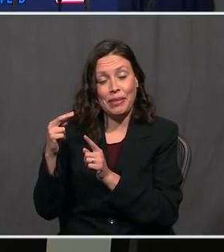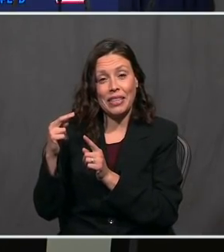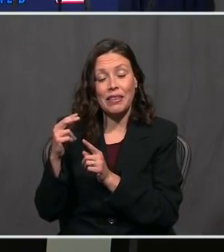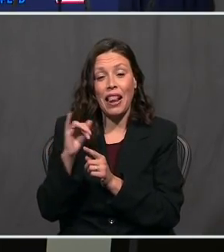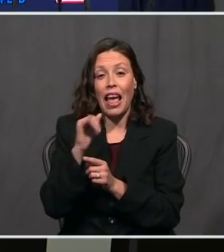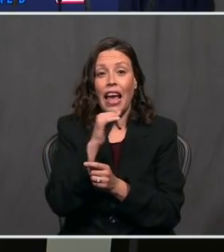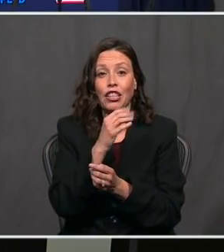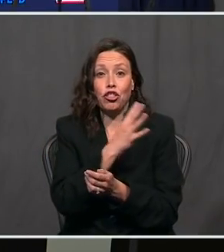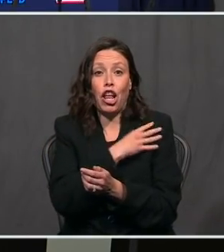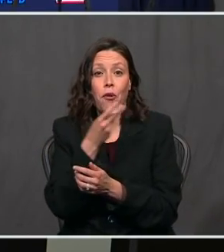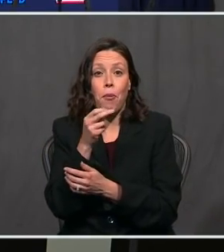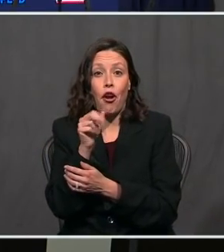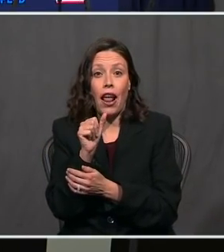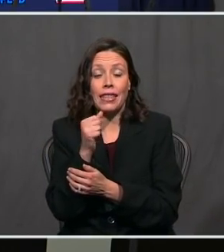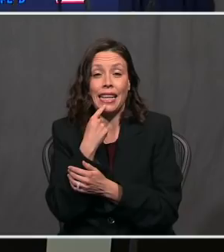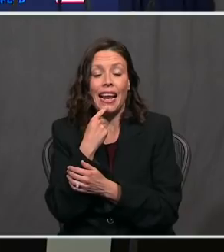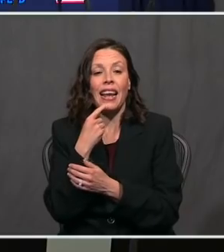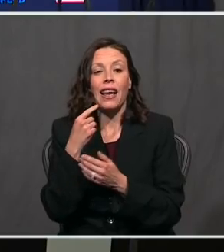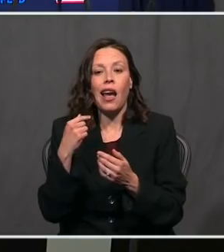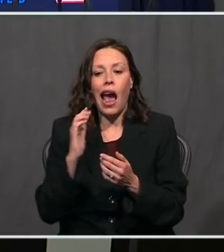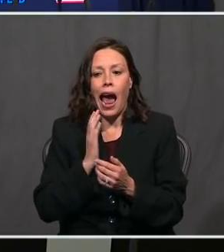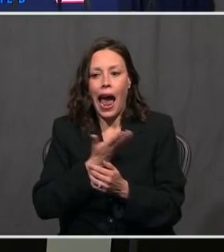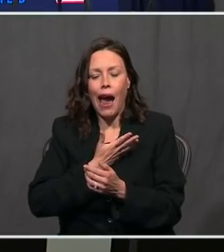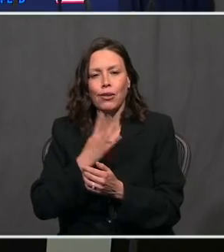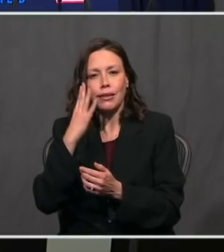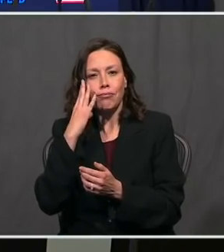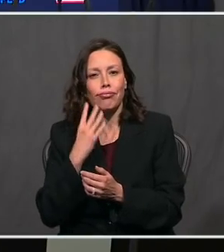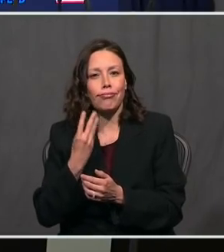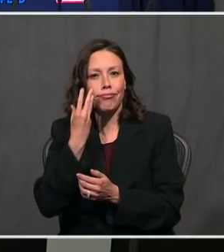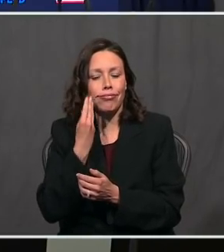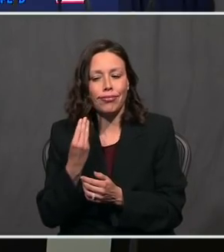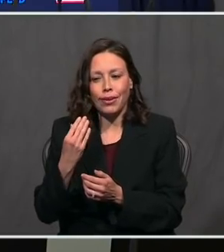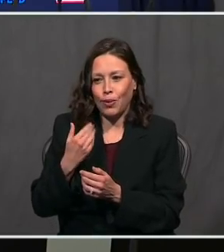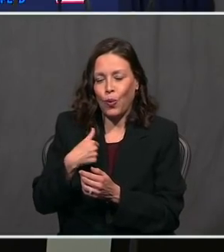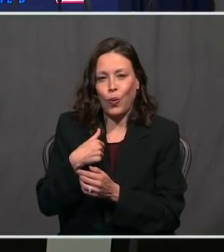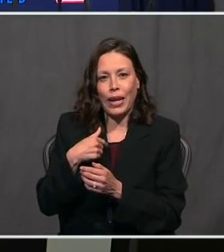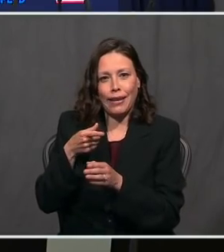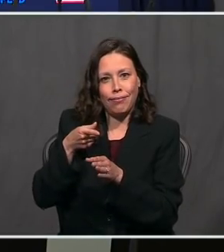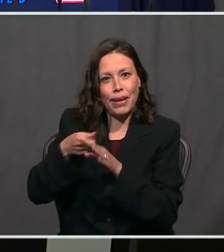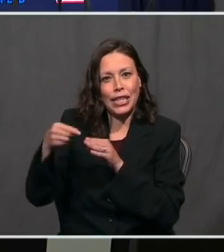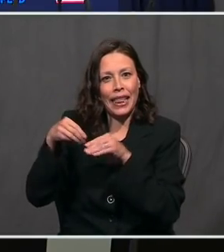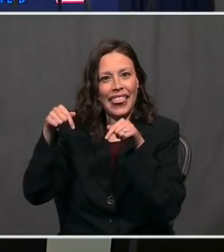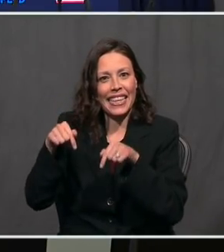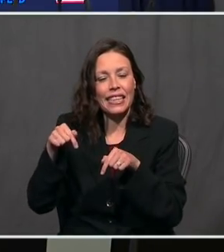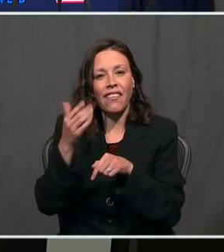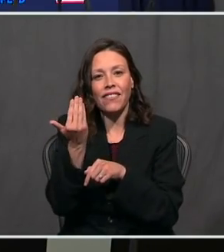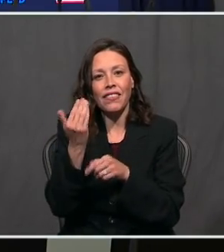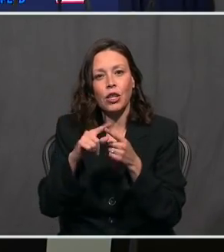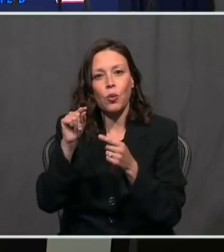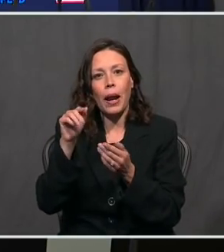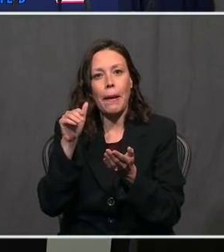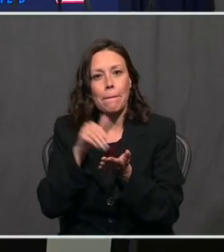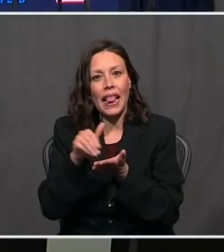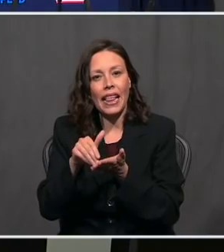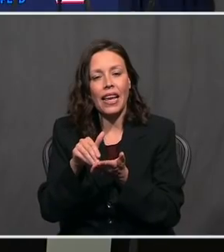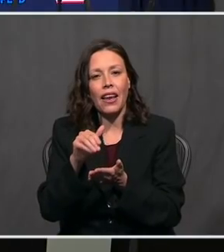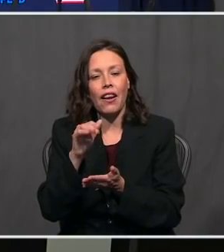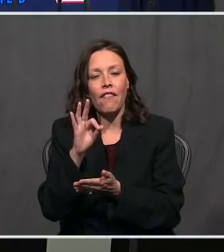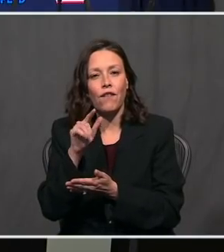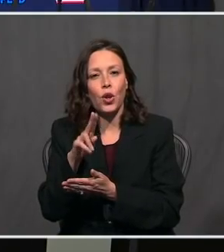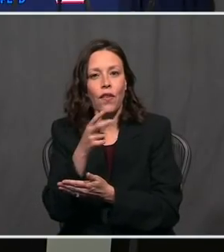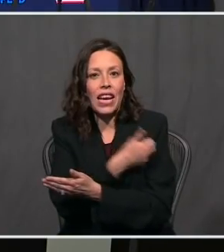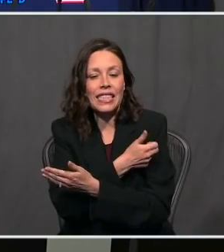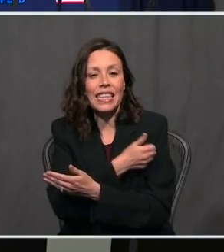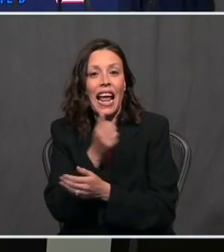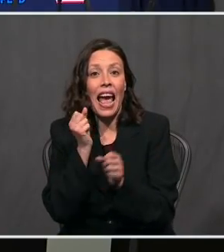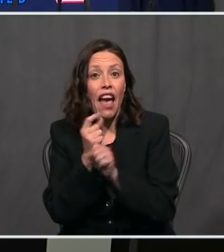know, this is what we do. Pharmacy does this each and every day. We do over 15 to 20 million flu vaccines every day, or every